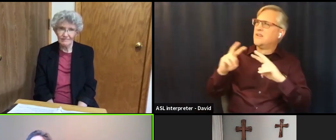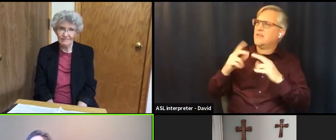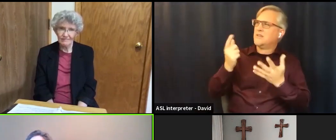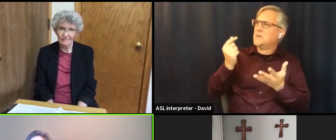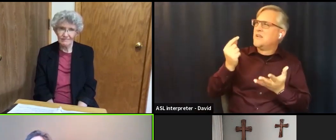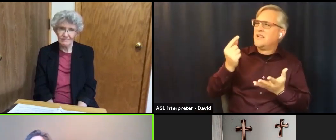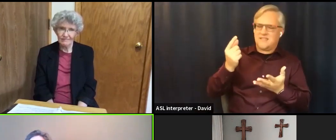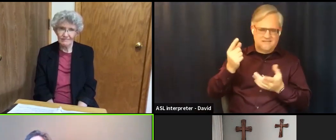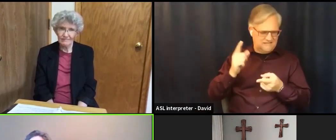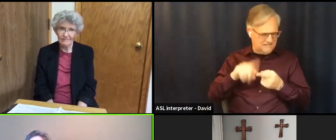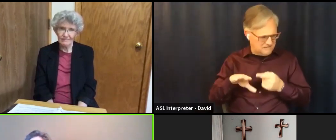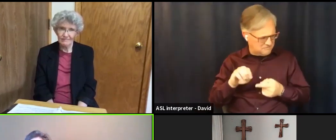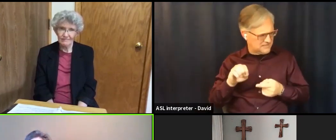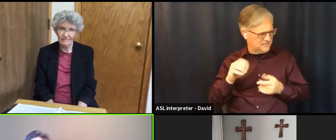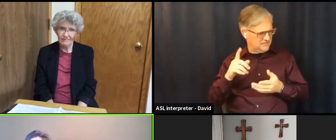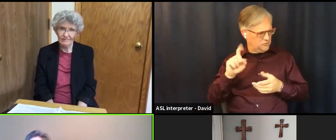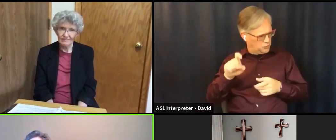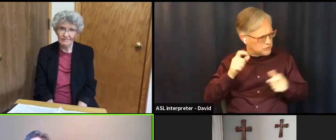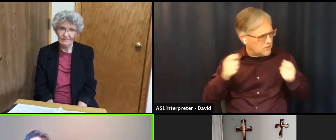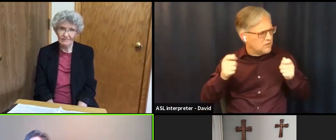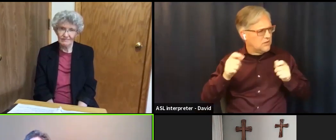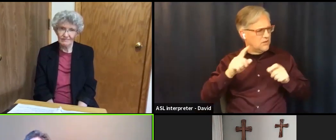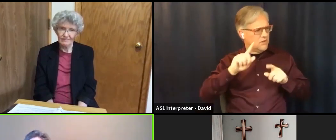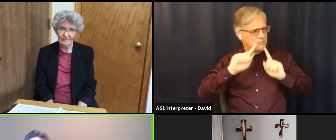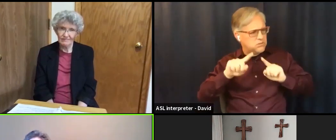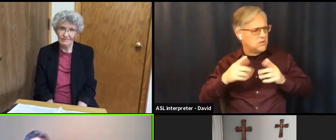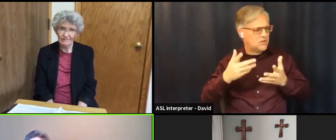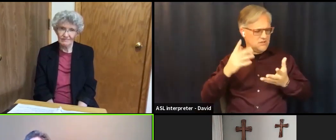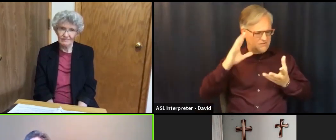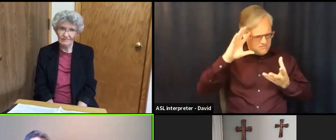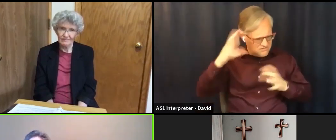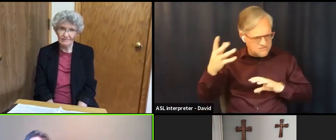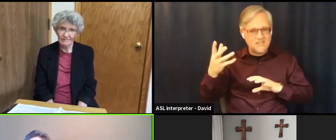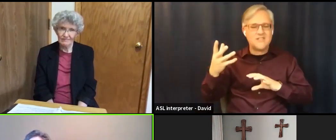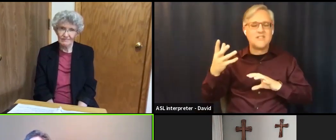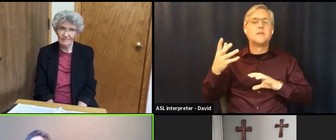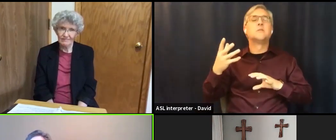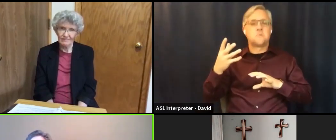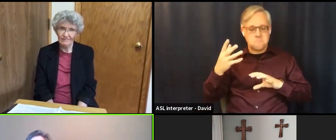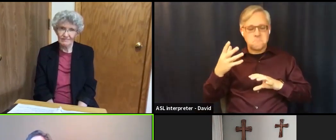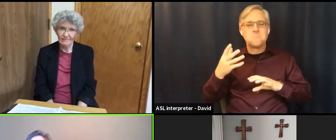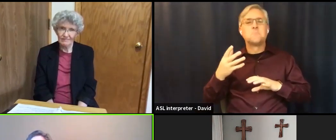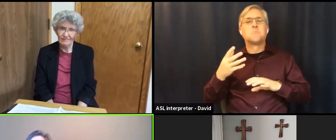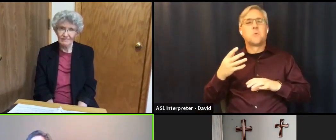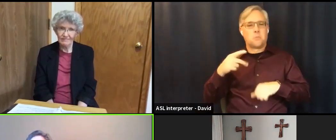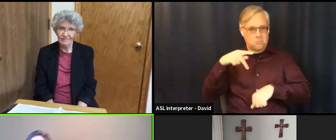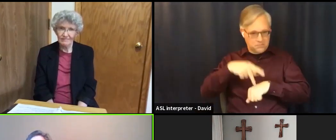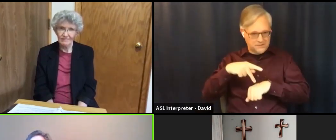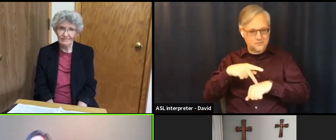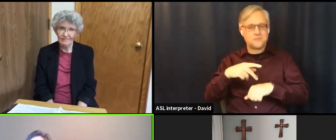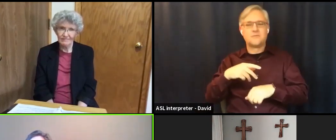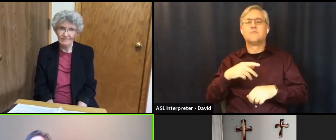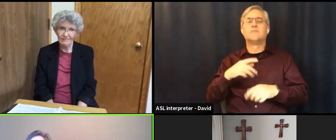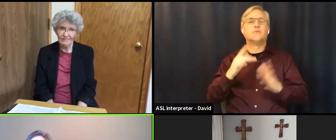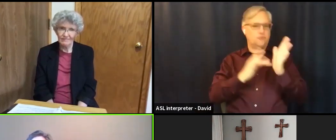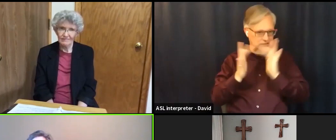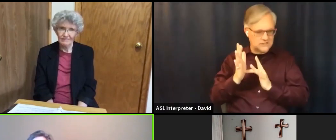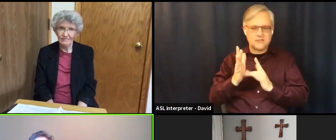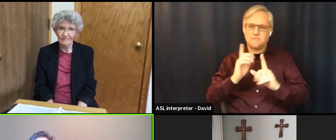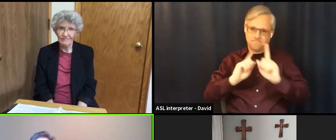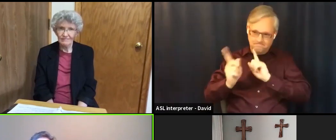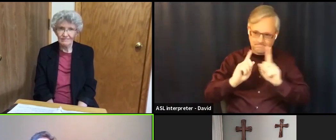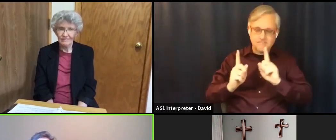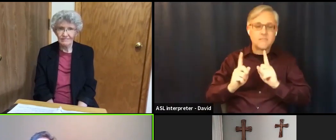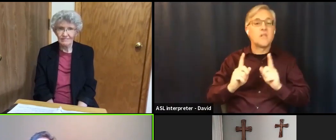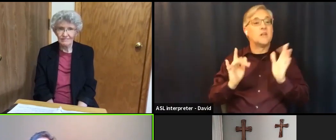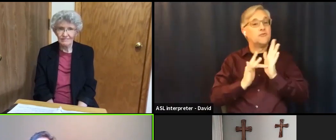And Jesus comes to Peter and has a conversation, encouraging him, inviting him back